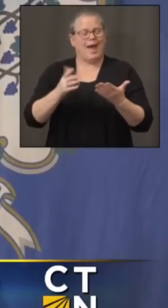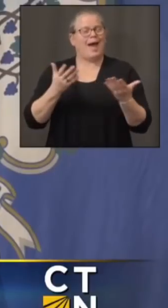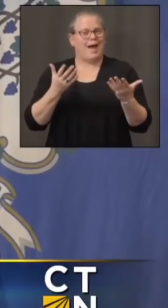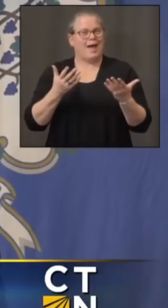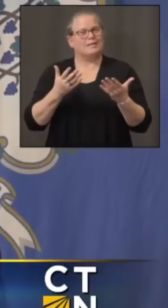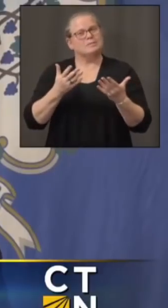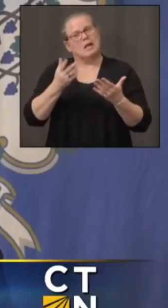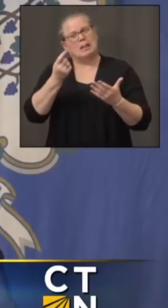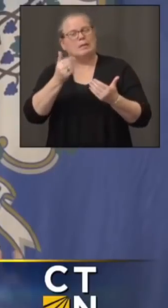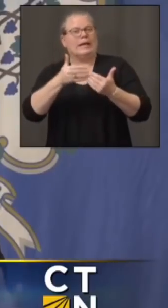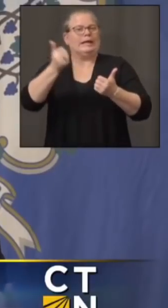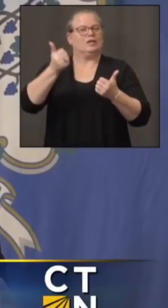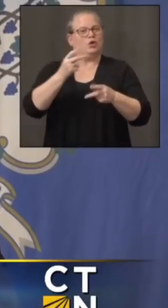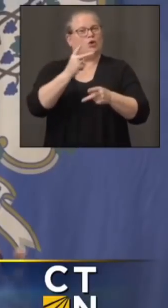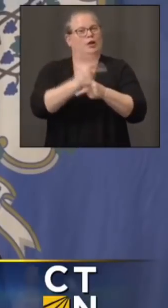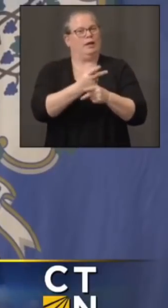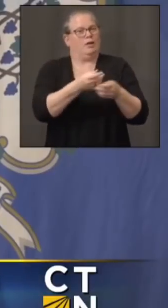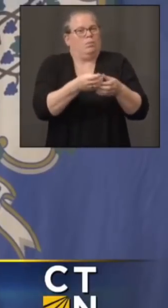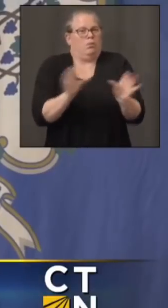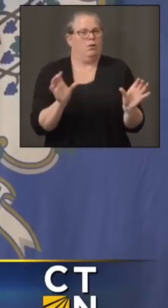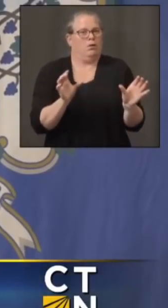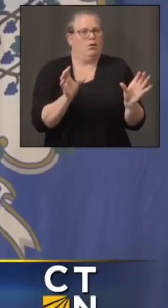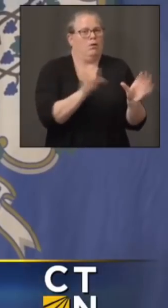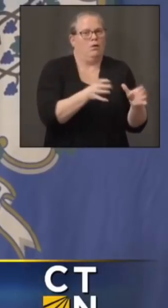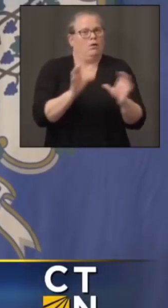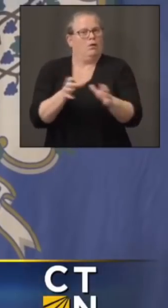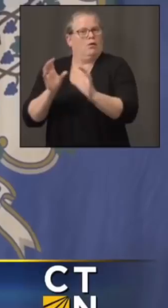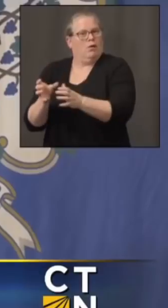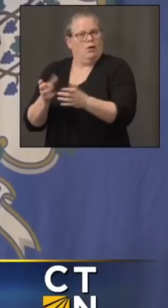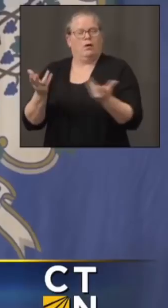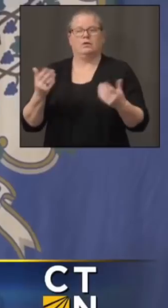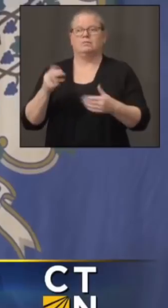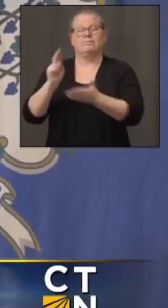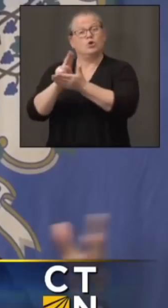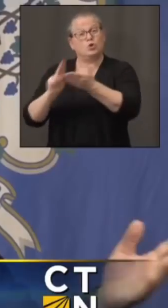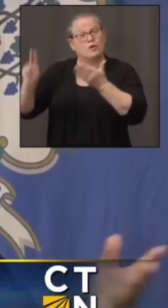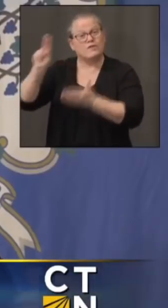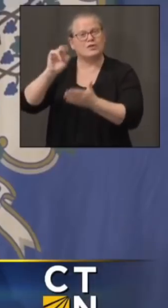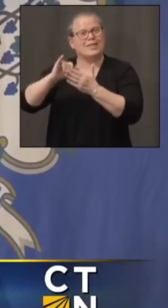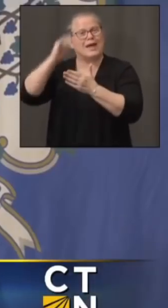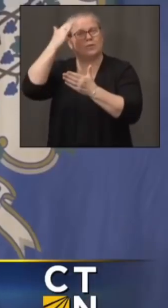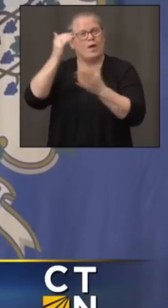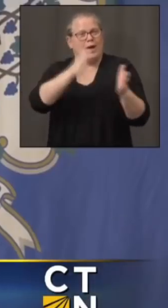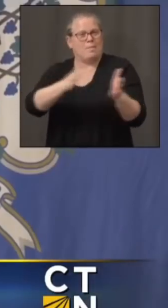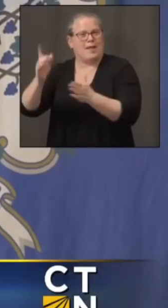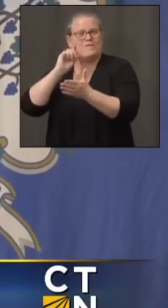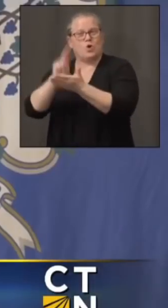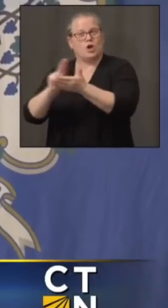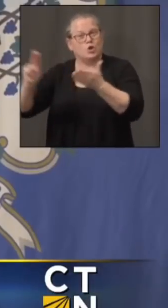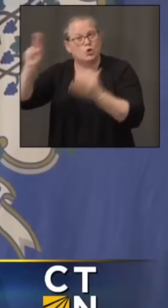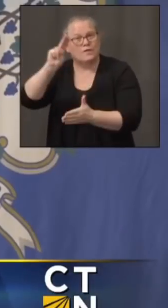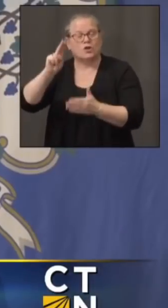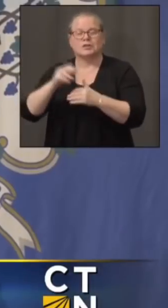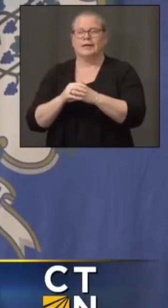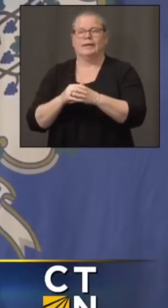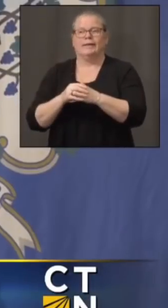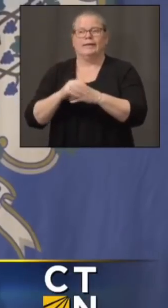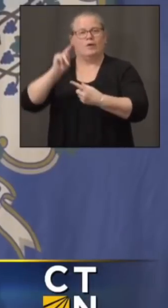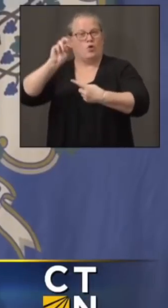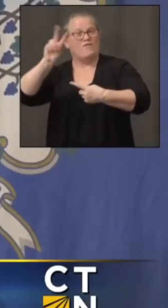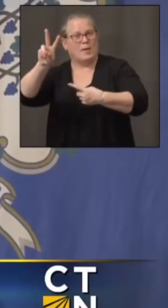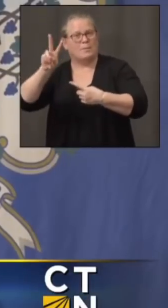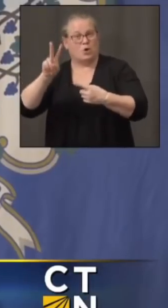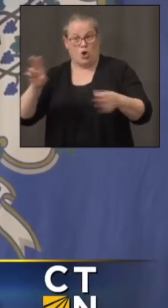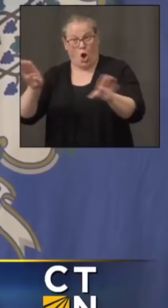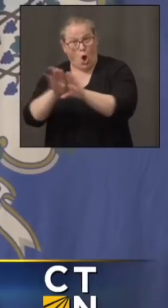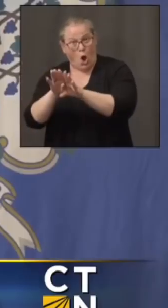that anticipated the universities shutting down before Thanksgiving, not reopening until February. When